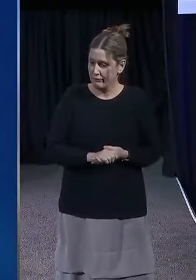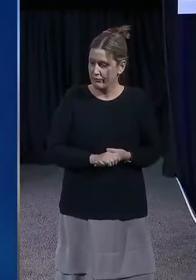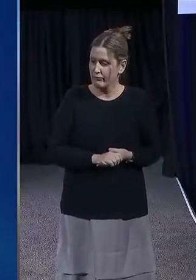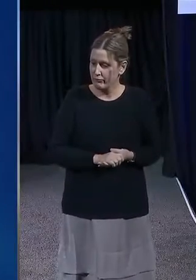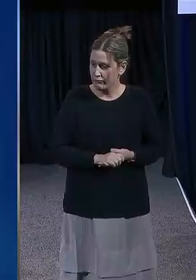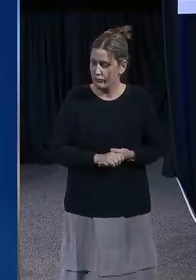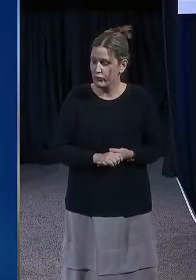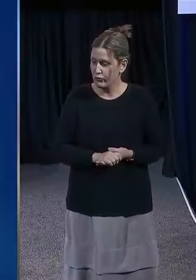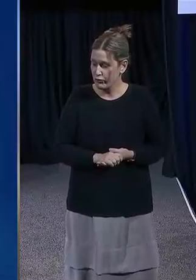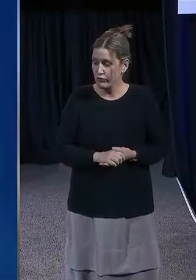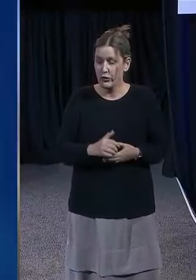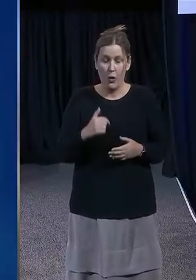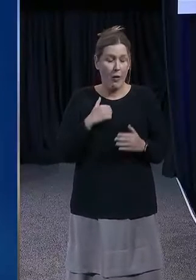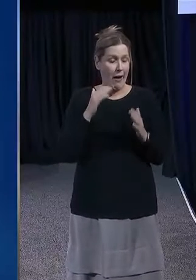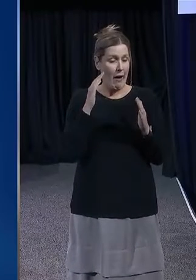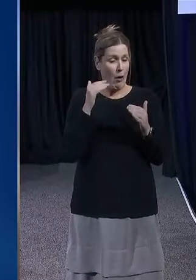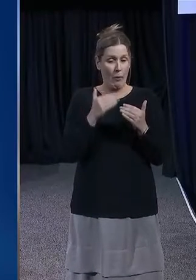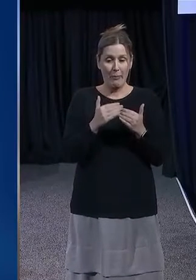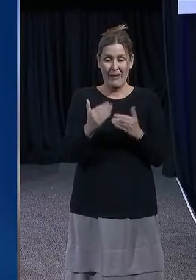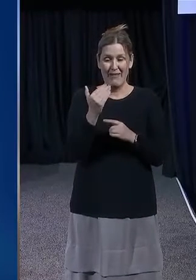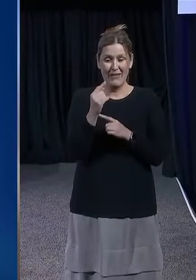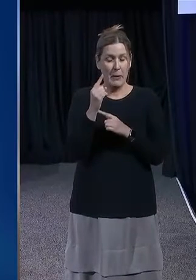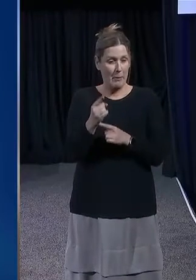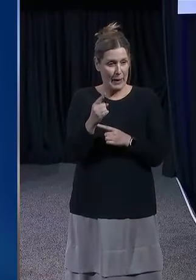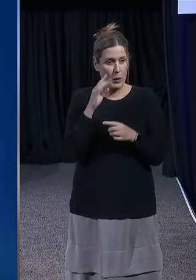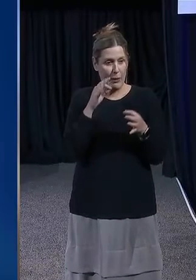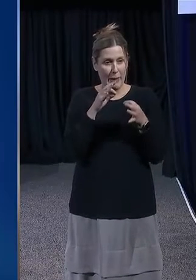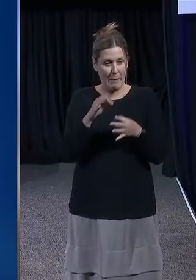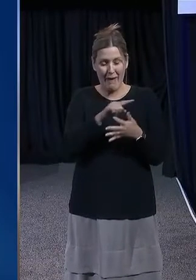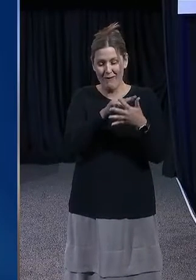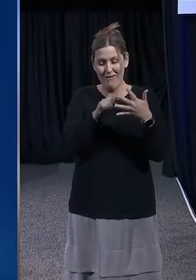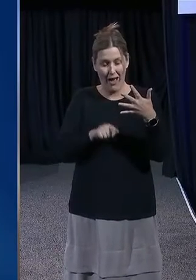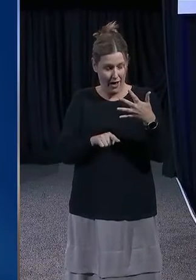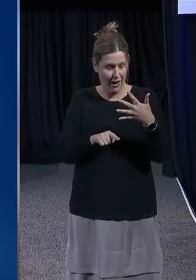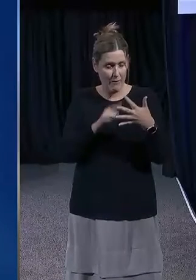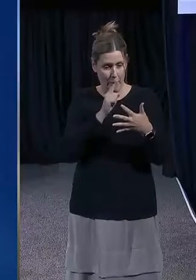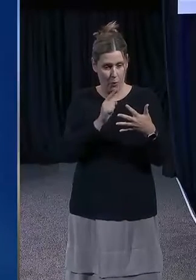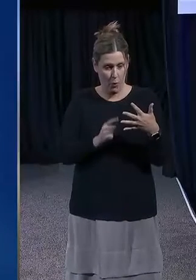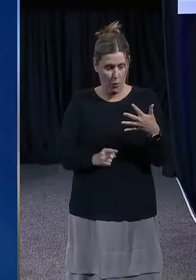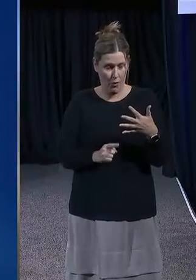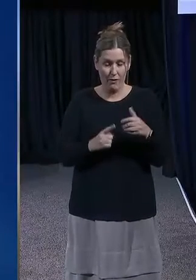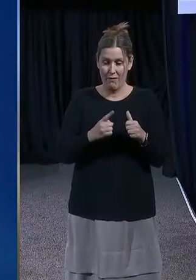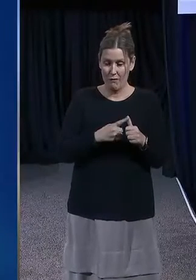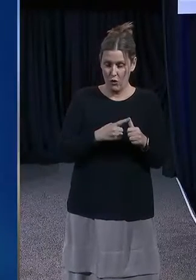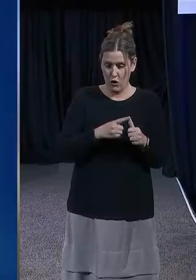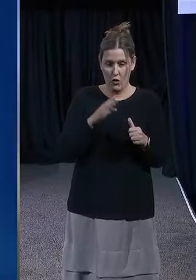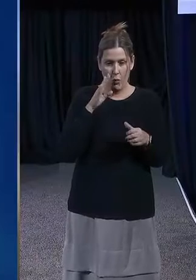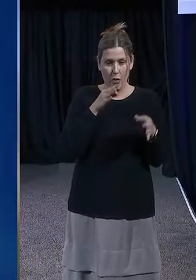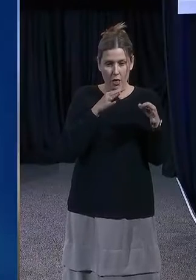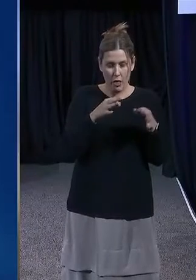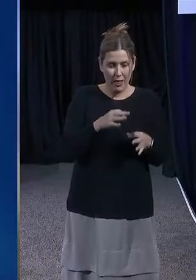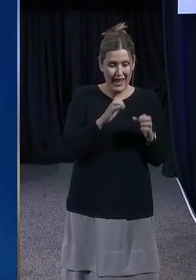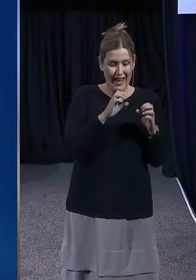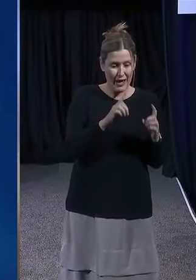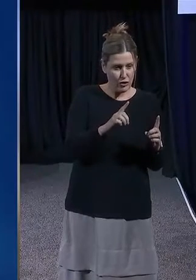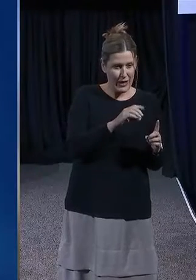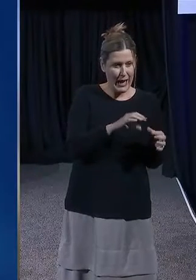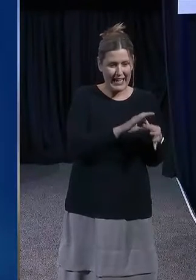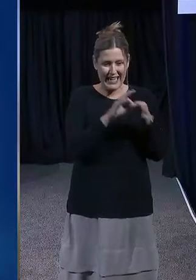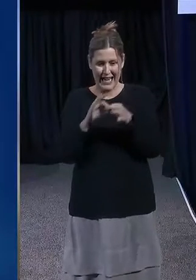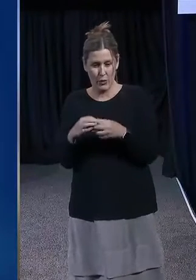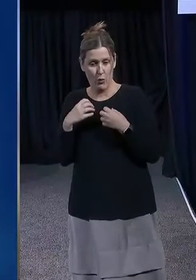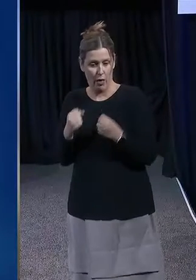So what I hope to do in the next 15 minutes is go through 5 points. First, I'm going to talk about education and its connection to